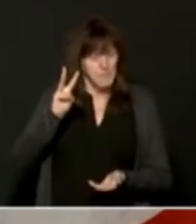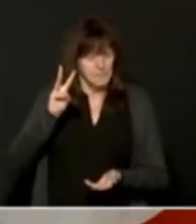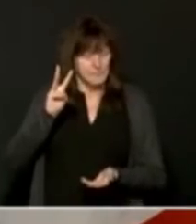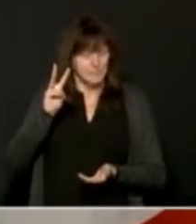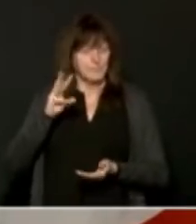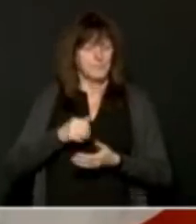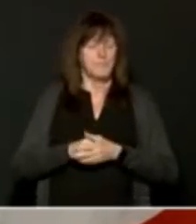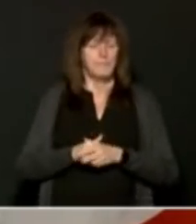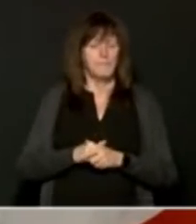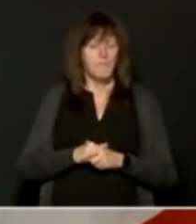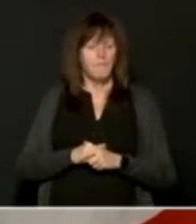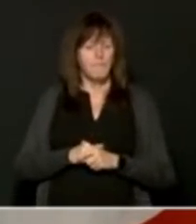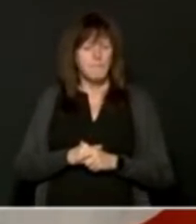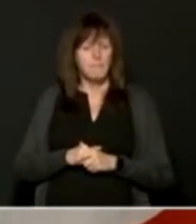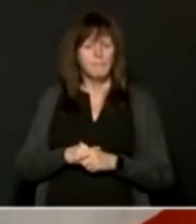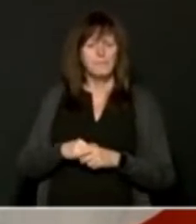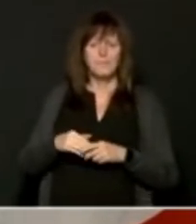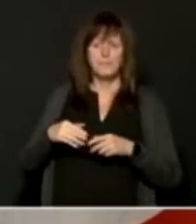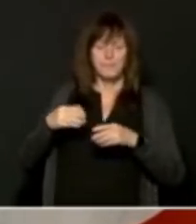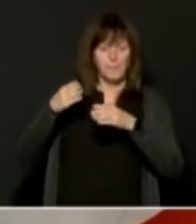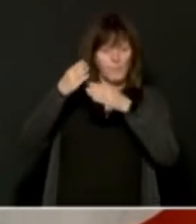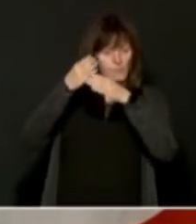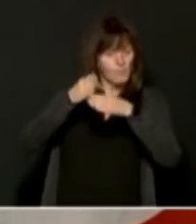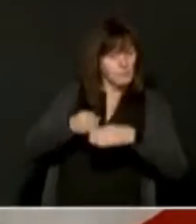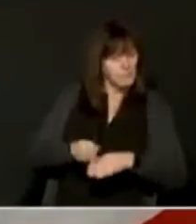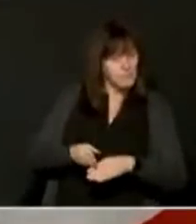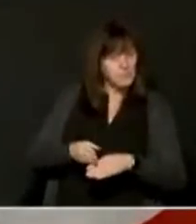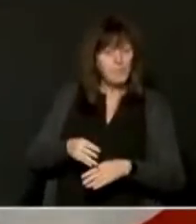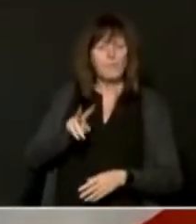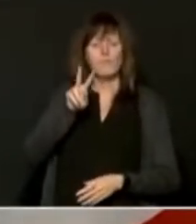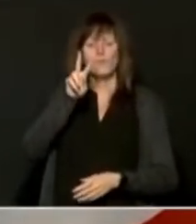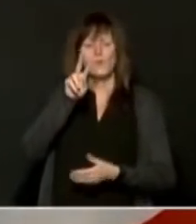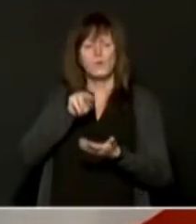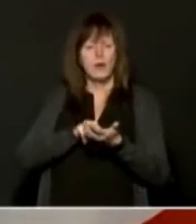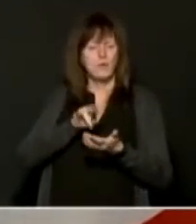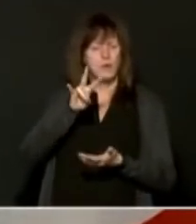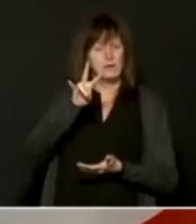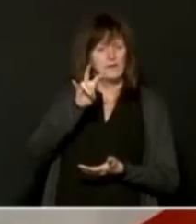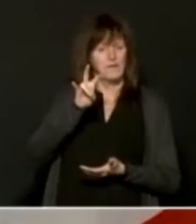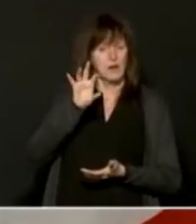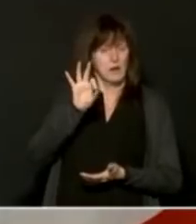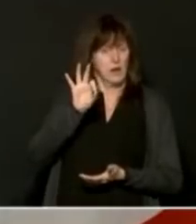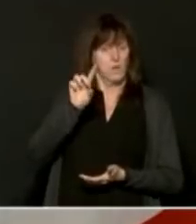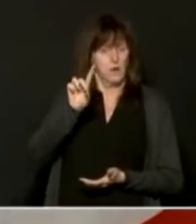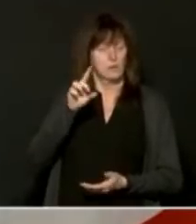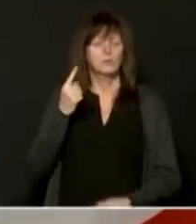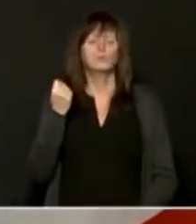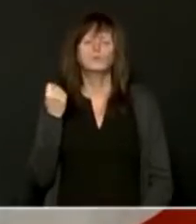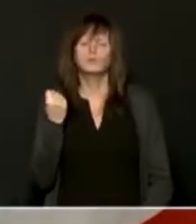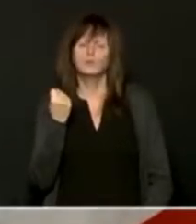If you break it down, that was 2,791 cases on Tuesday,